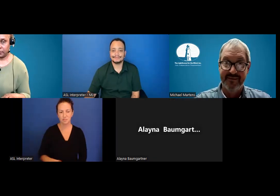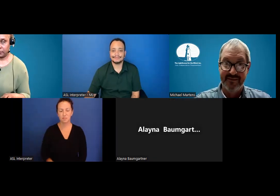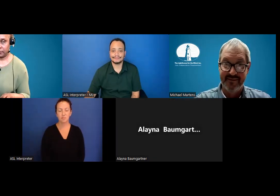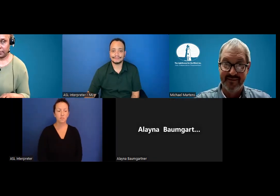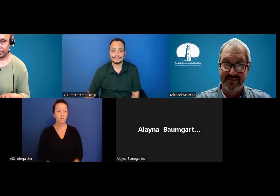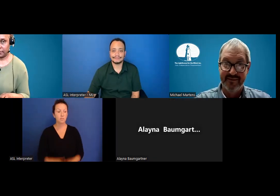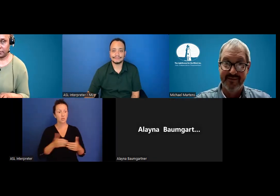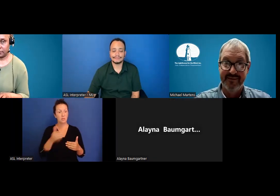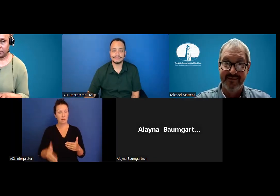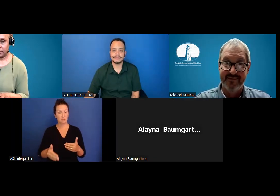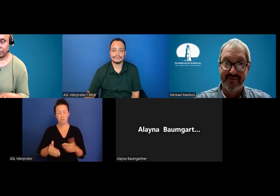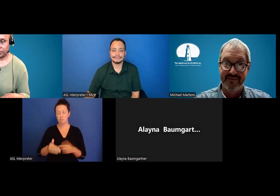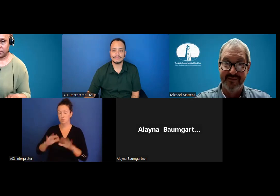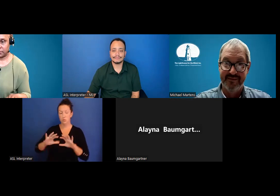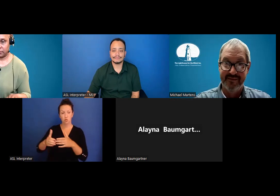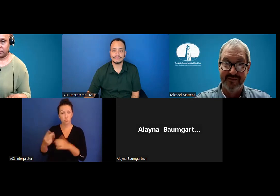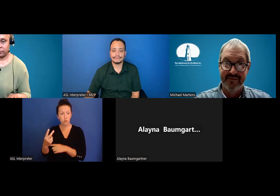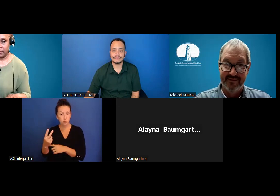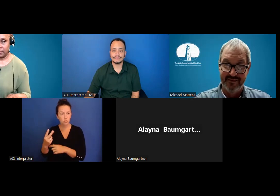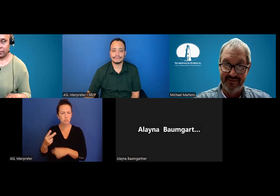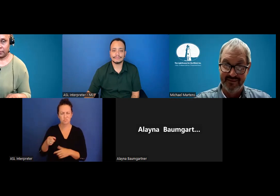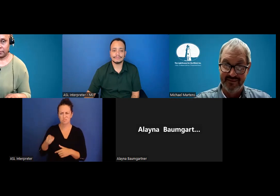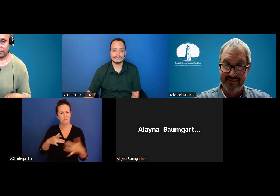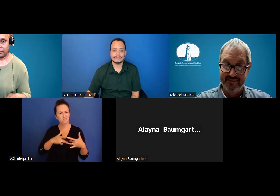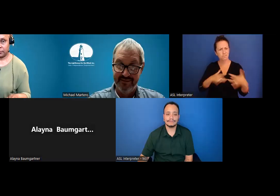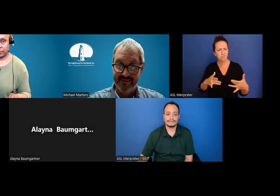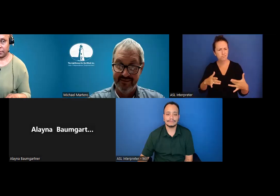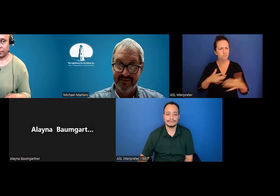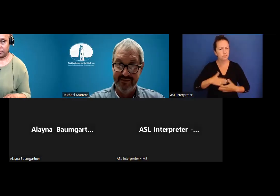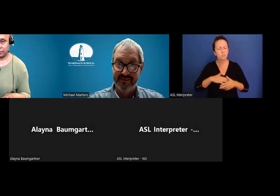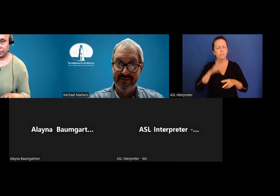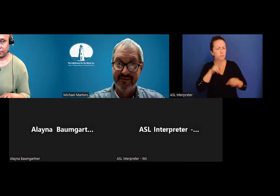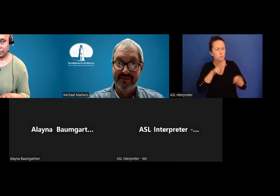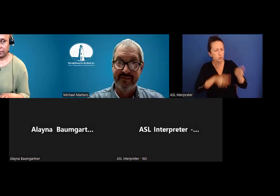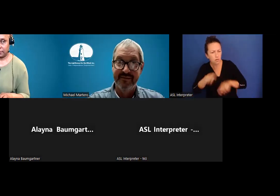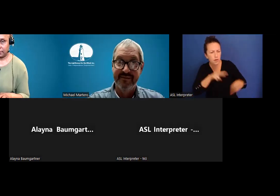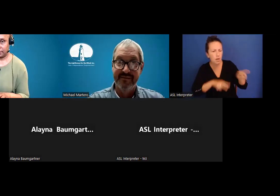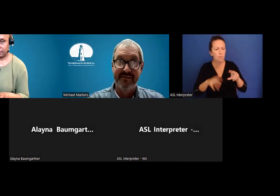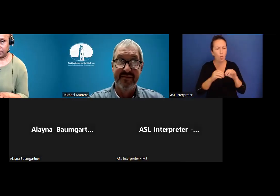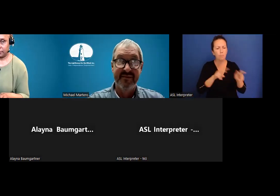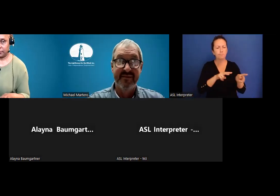people who like to observe, sort of learn,